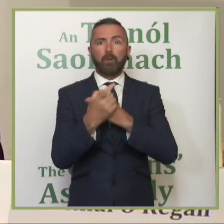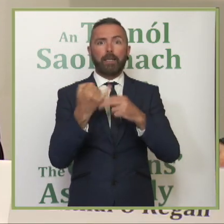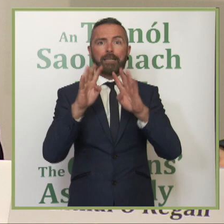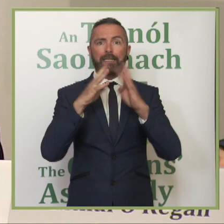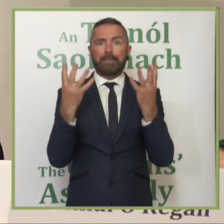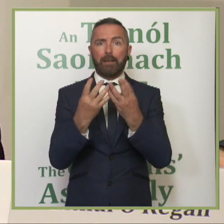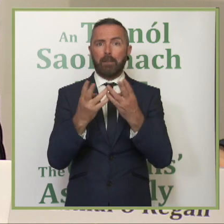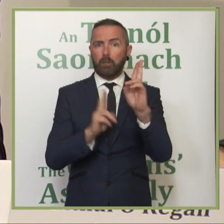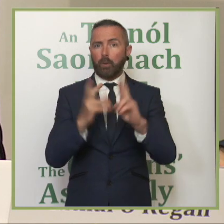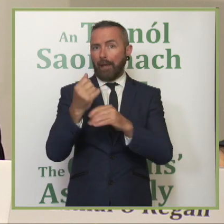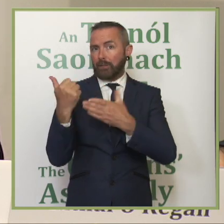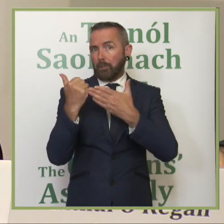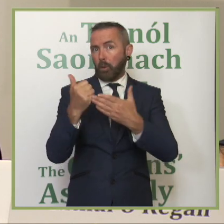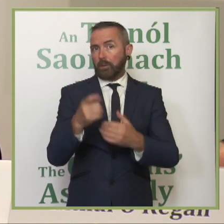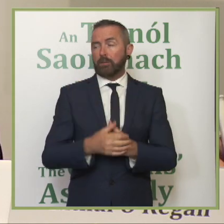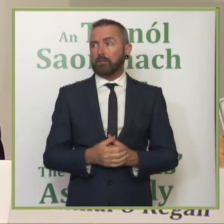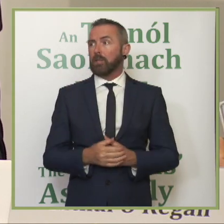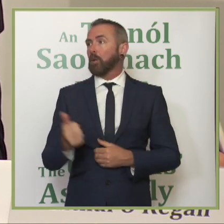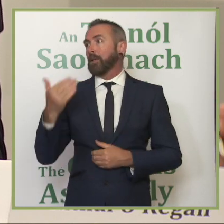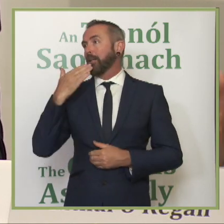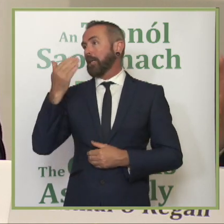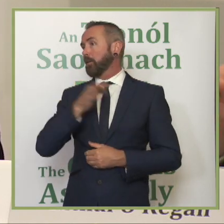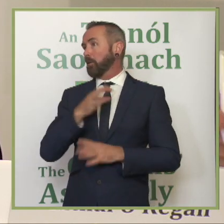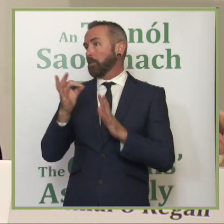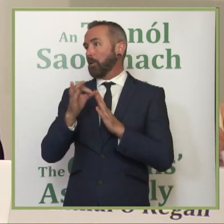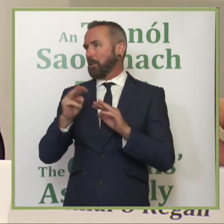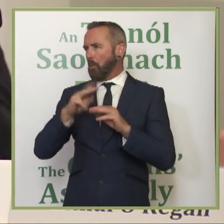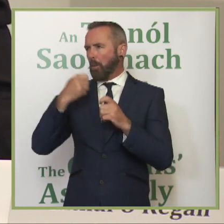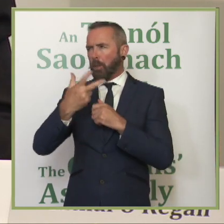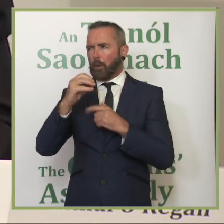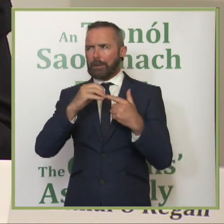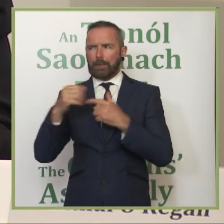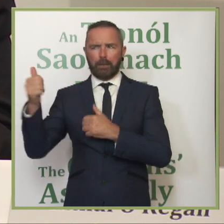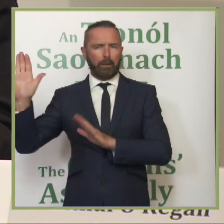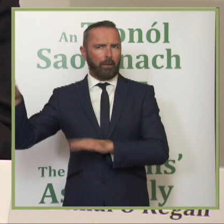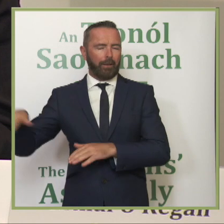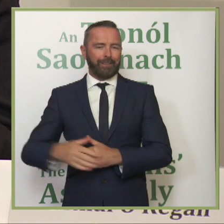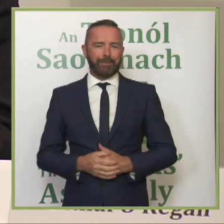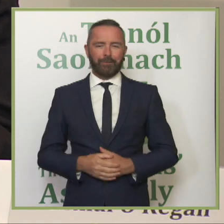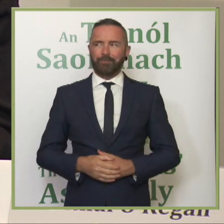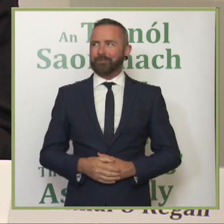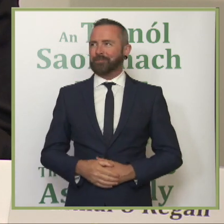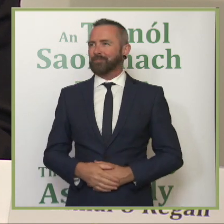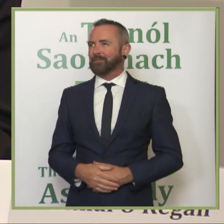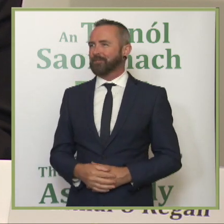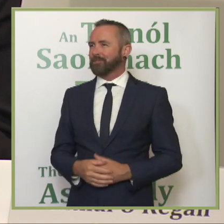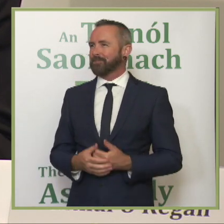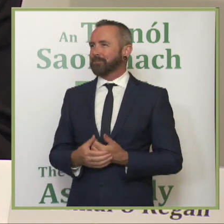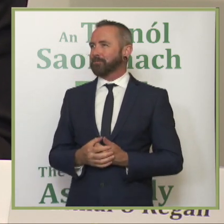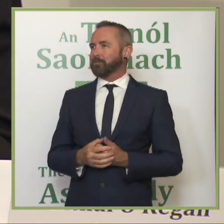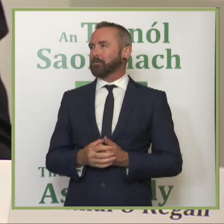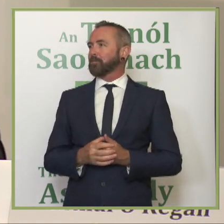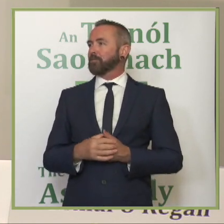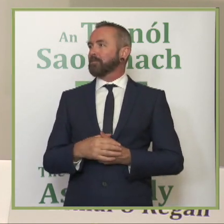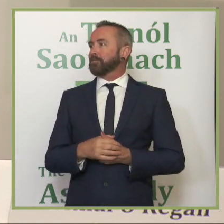much, and you just stole more than 30 seconds, but really good points made, so well done. You can't shut me up. Okay,